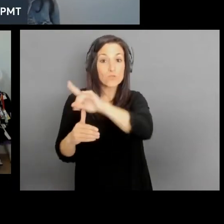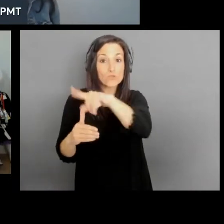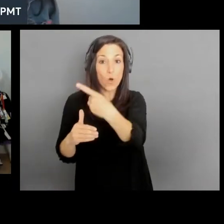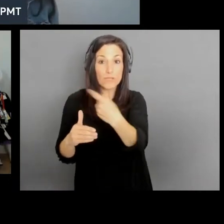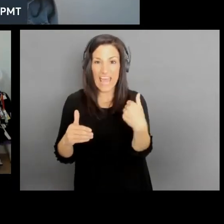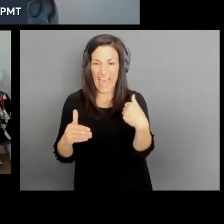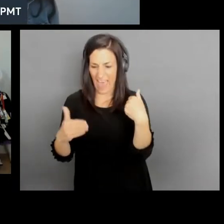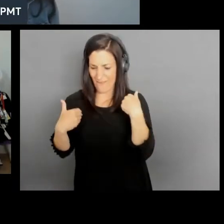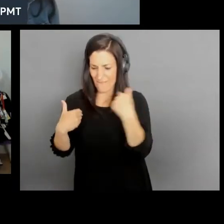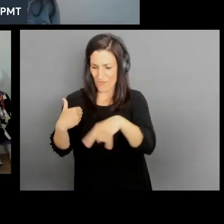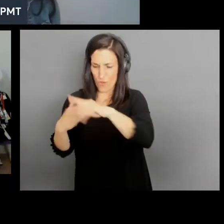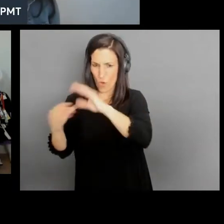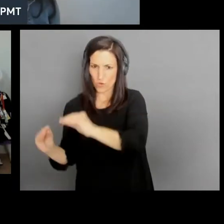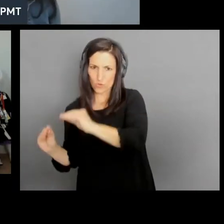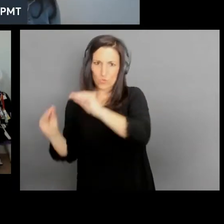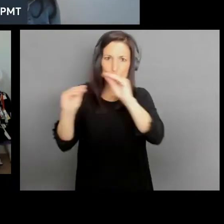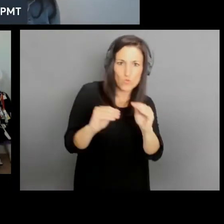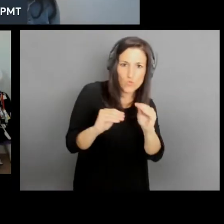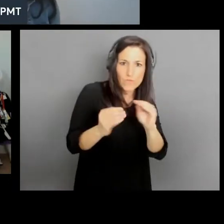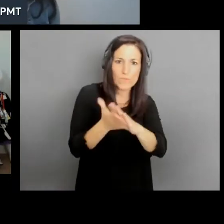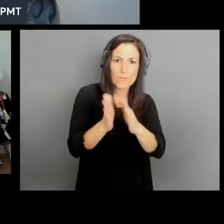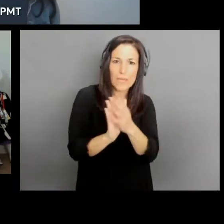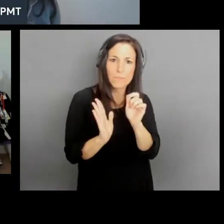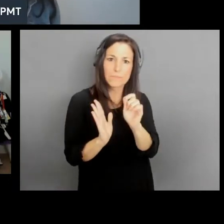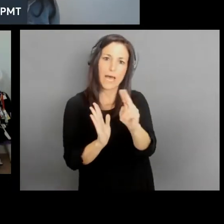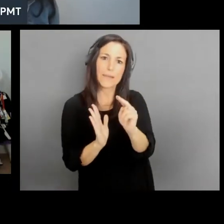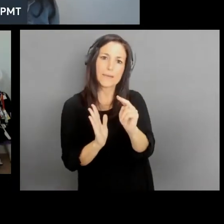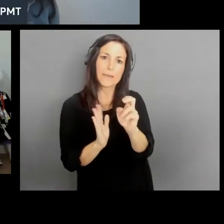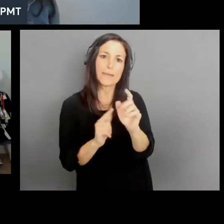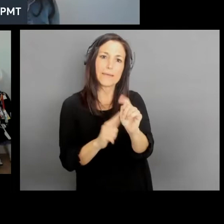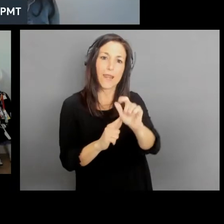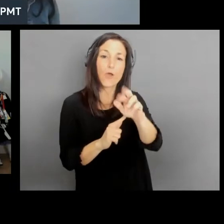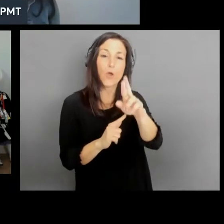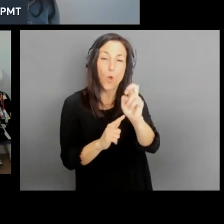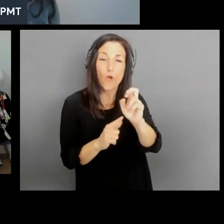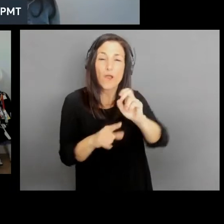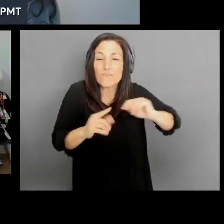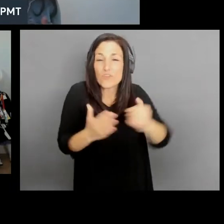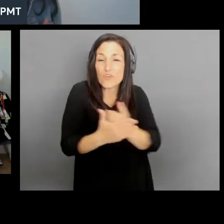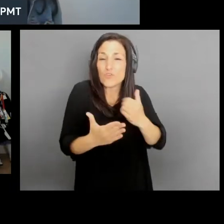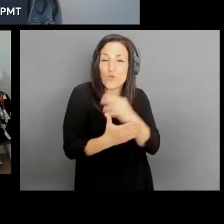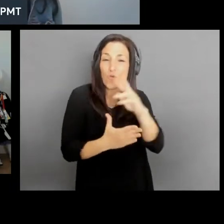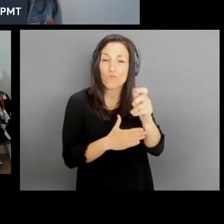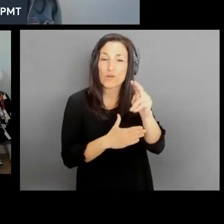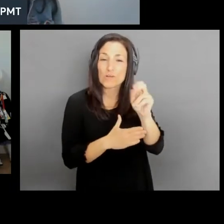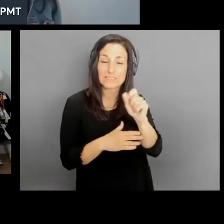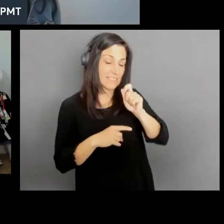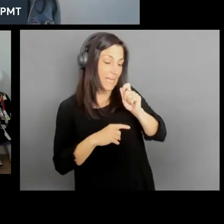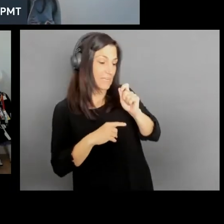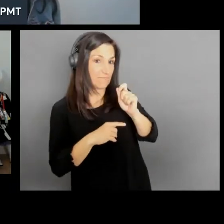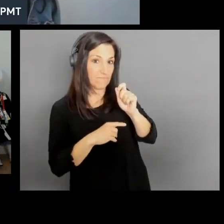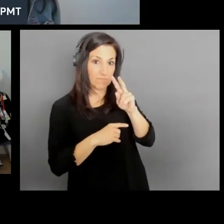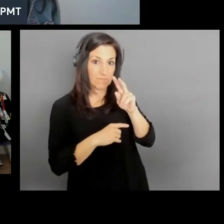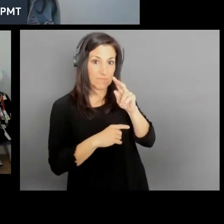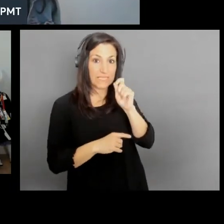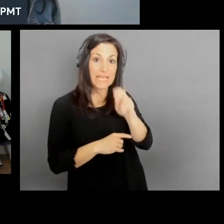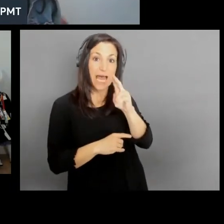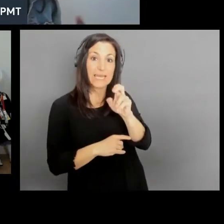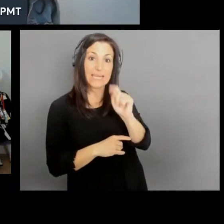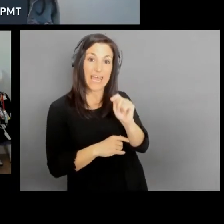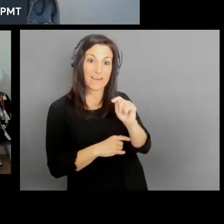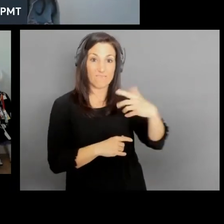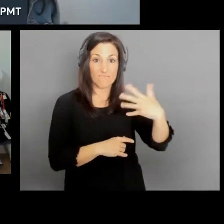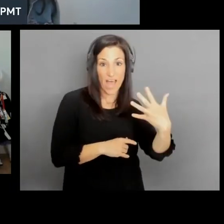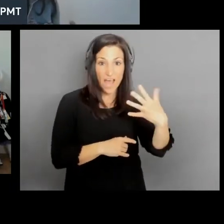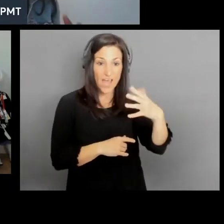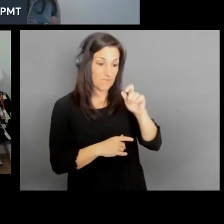to these .NET Core and modern .NET versions, such as .NET 5, .NET 6, so that they can actually take advantage of